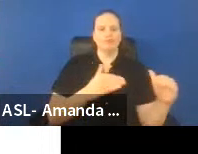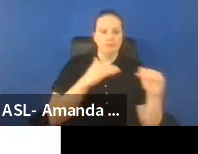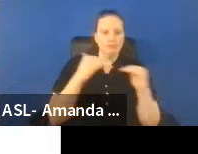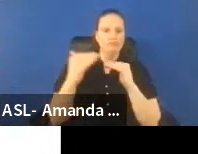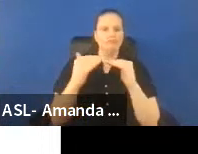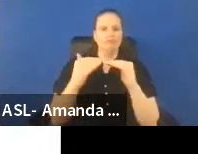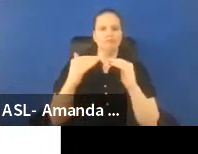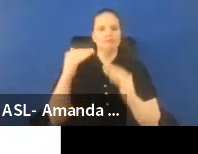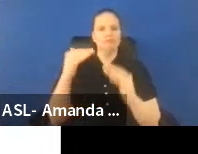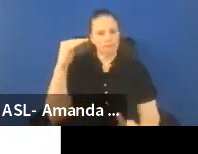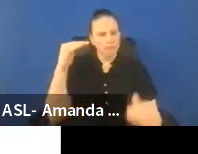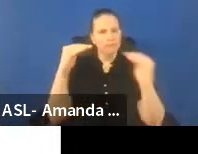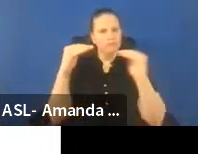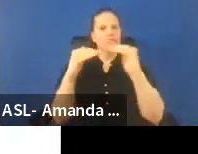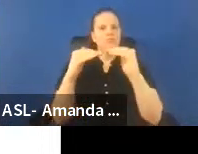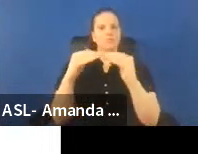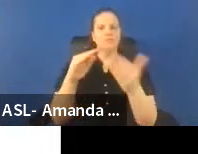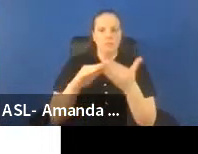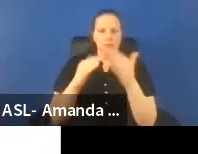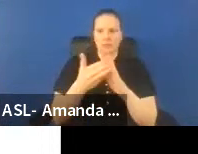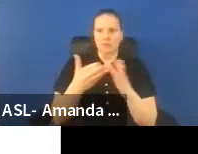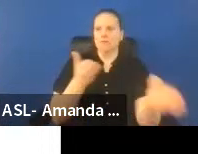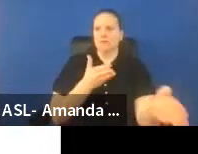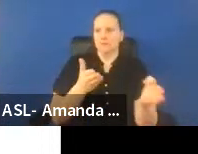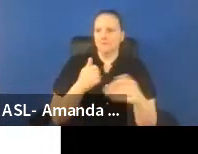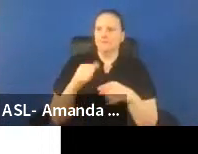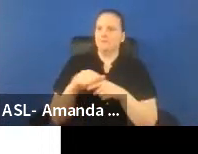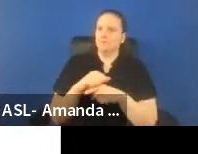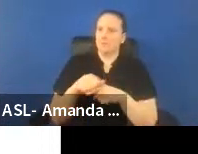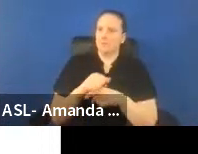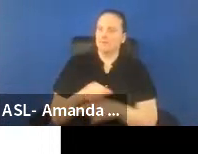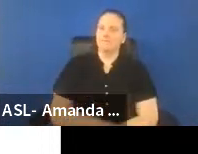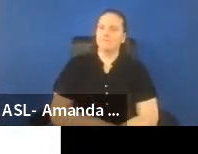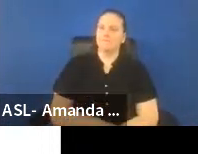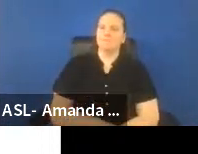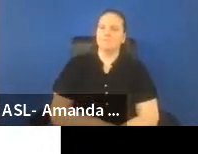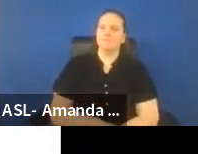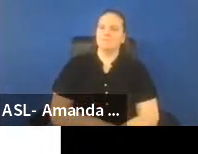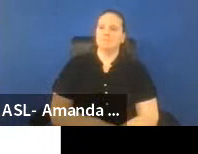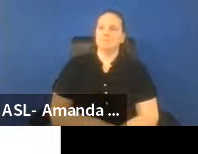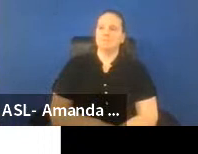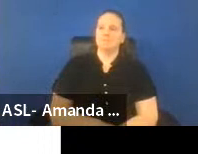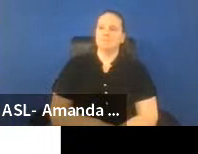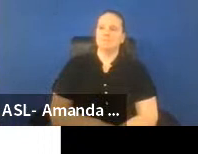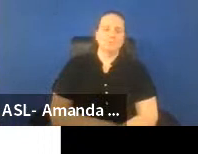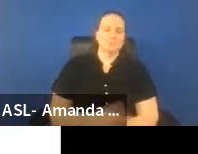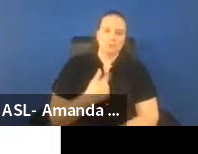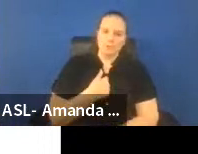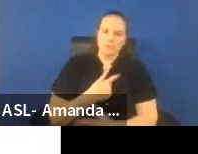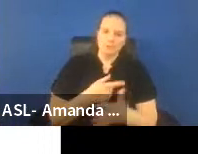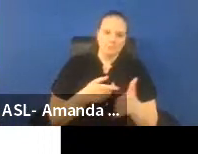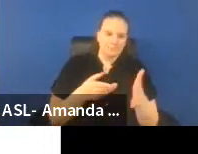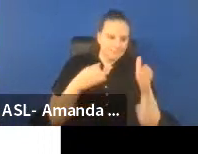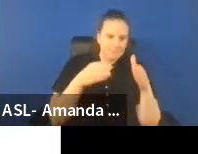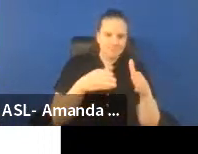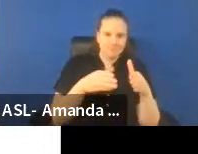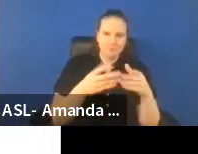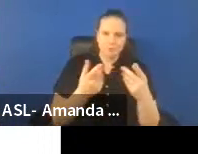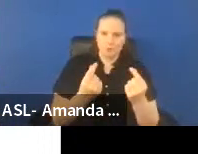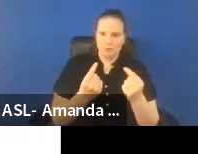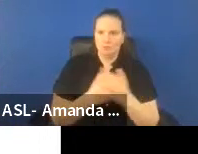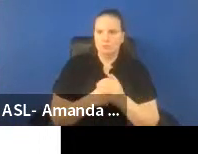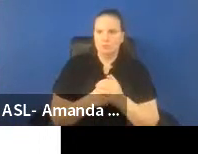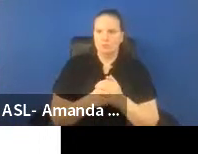justice, and equity in city services and practices. And again, we primarily do this by